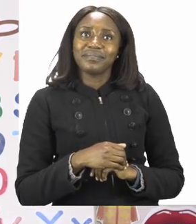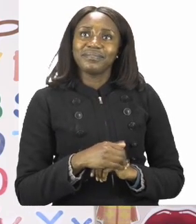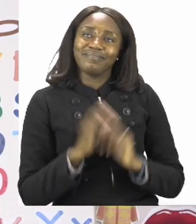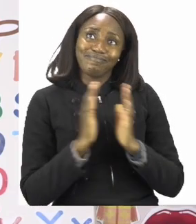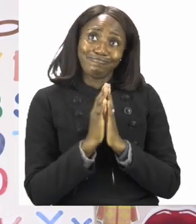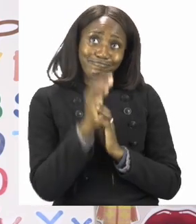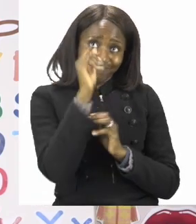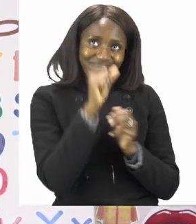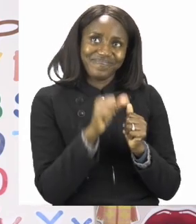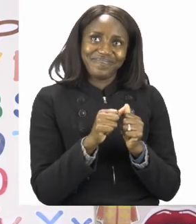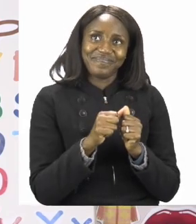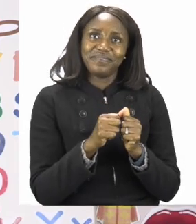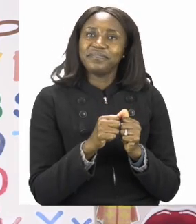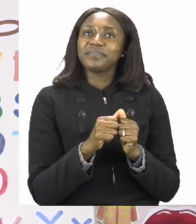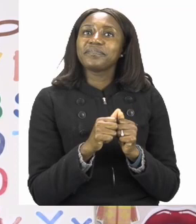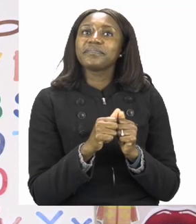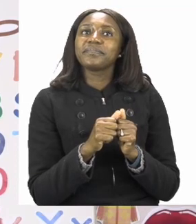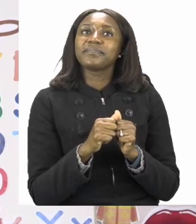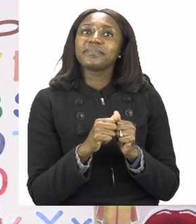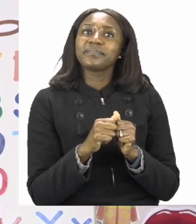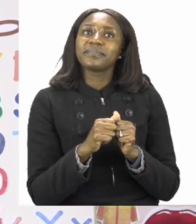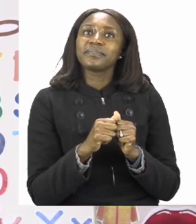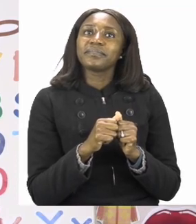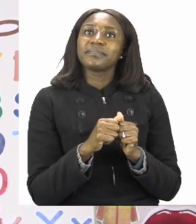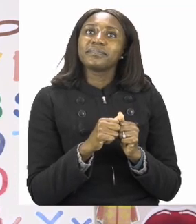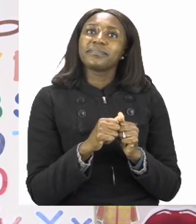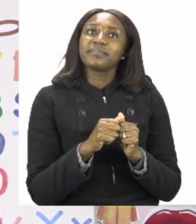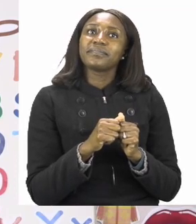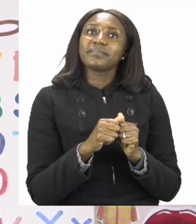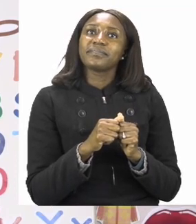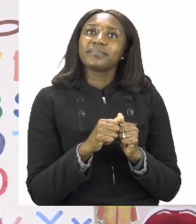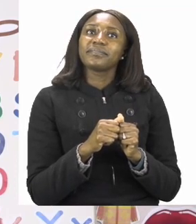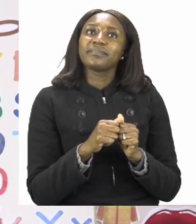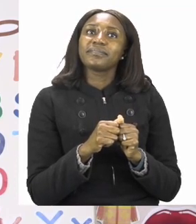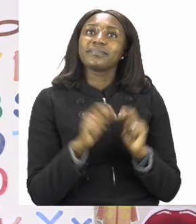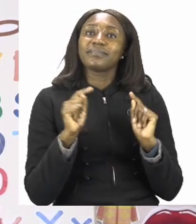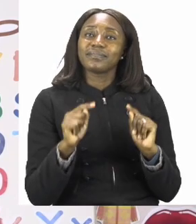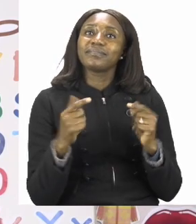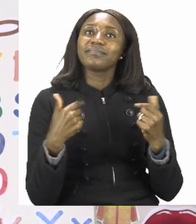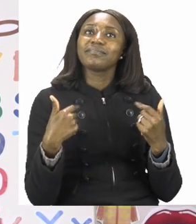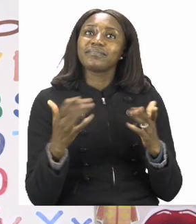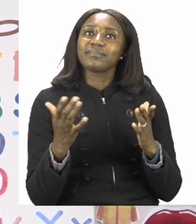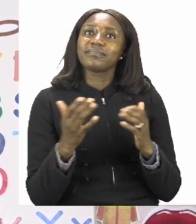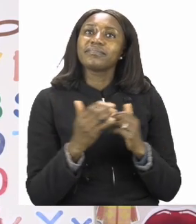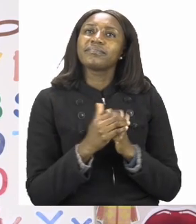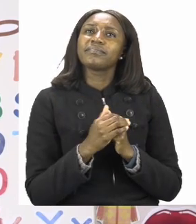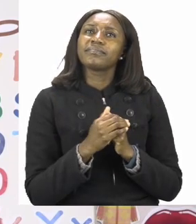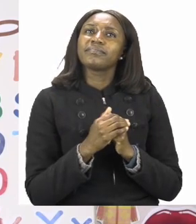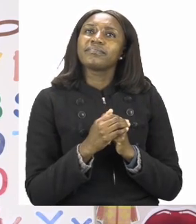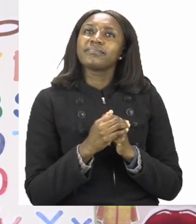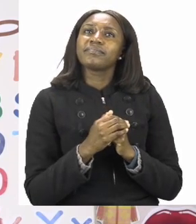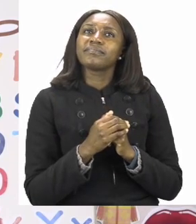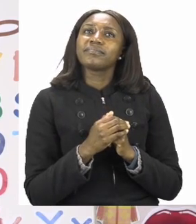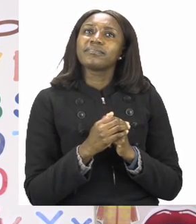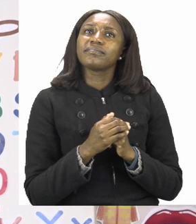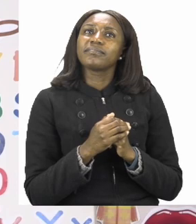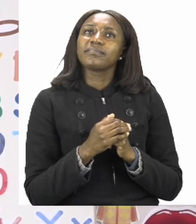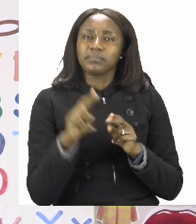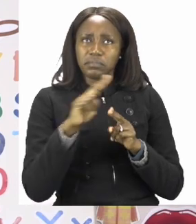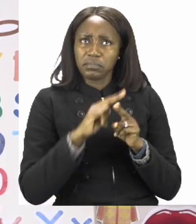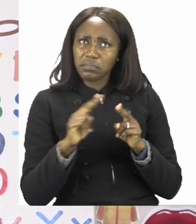now. So, as we are remembering, the fun part begins when we are now trying to use either